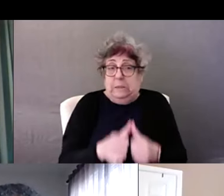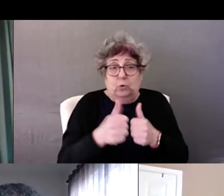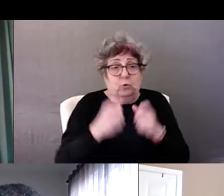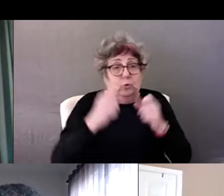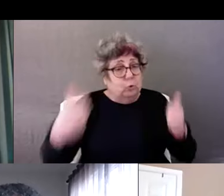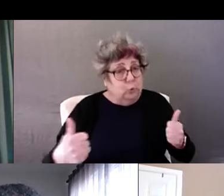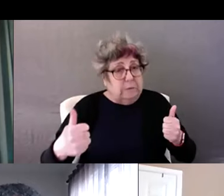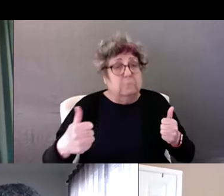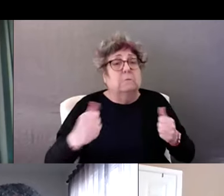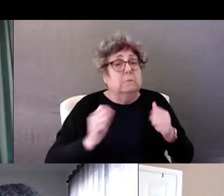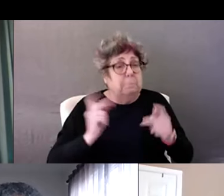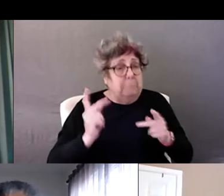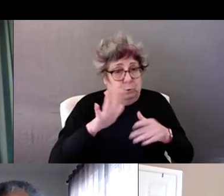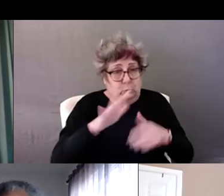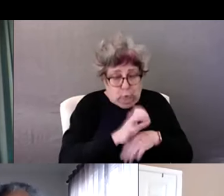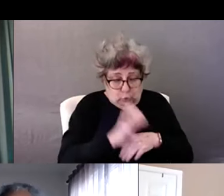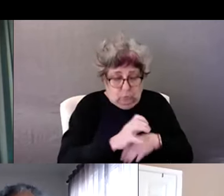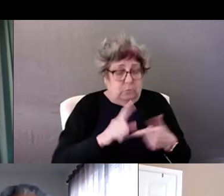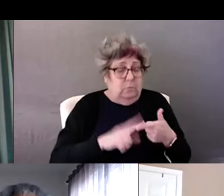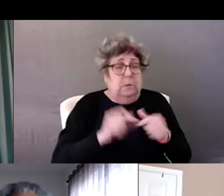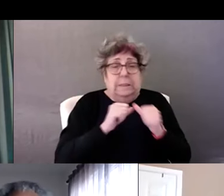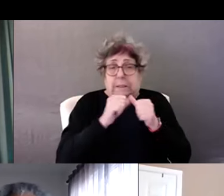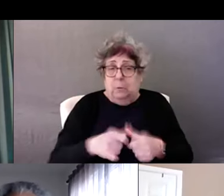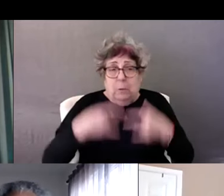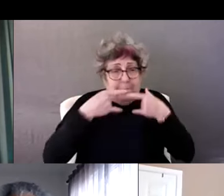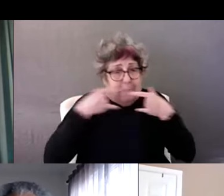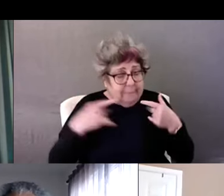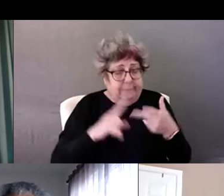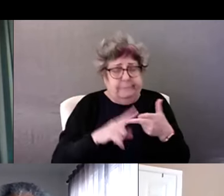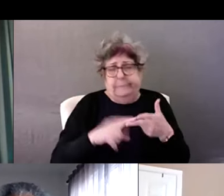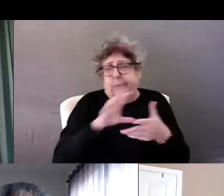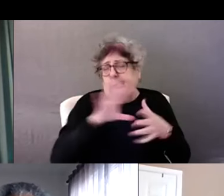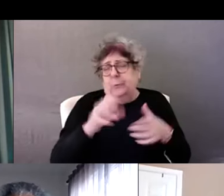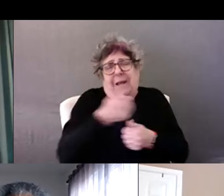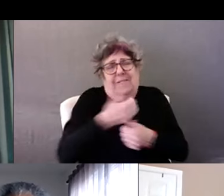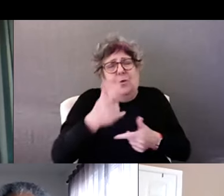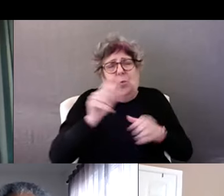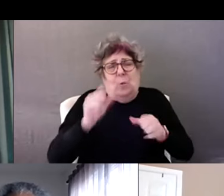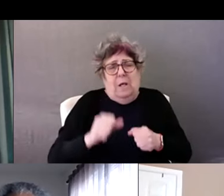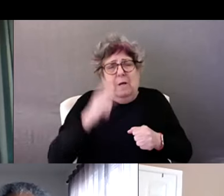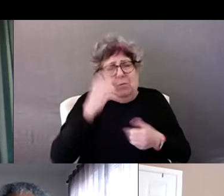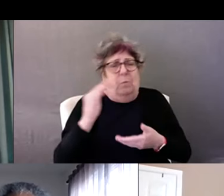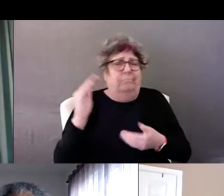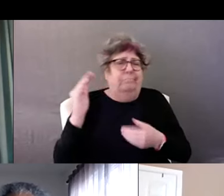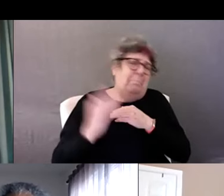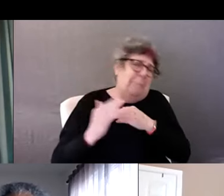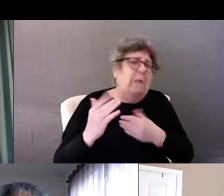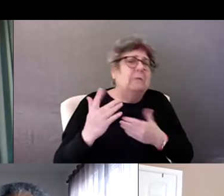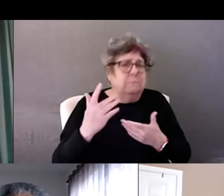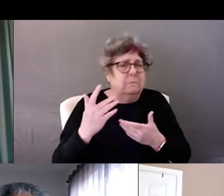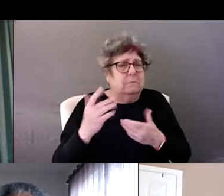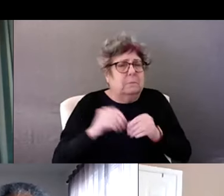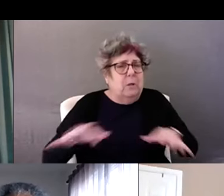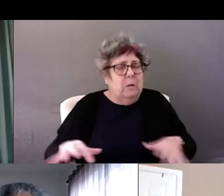mask, continuing to do everything you can to minimize spread, because we think that someone like you who's recovered from infection is very unlikely to be